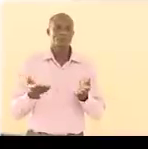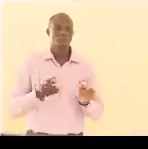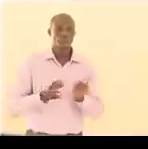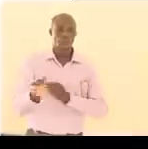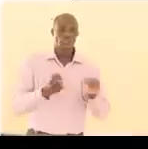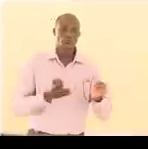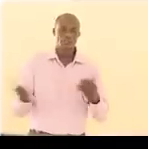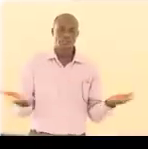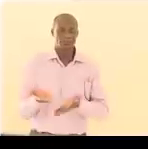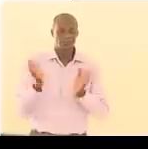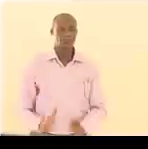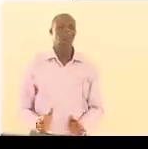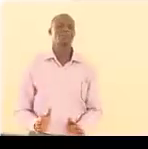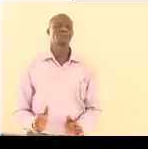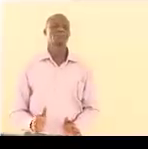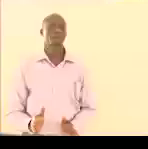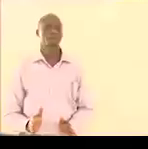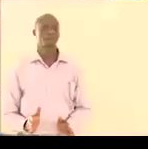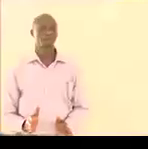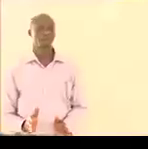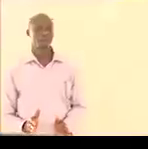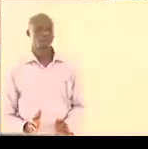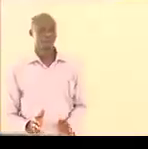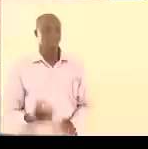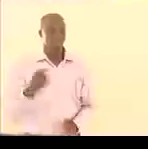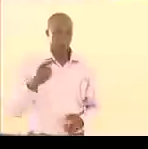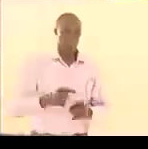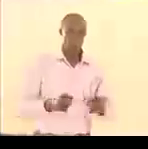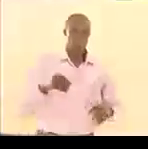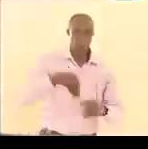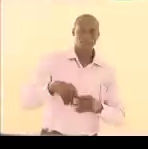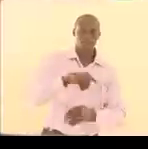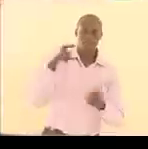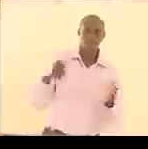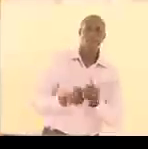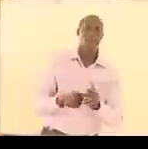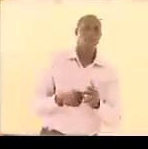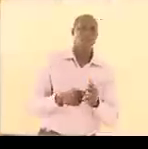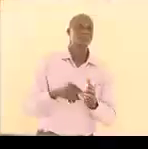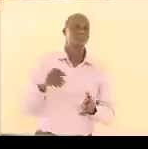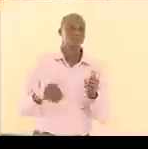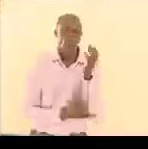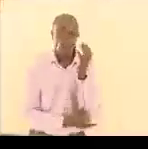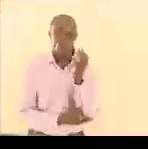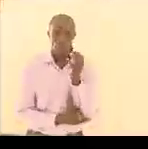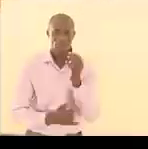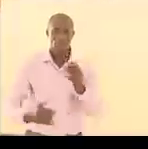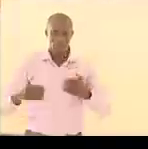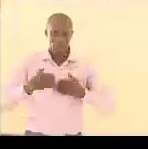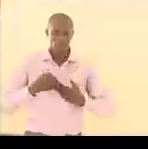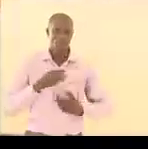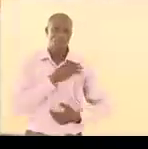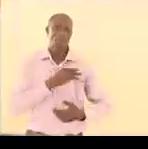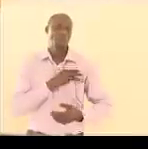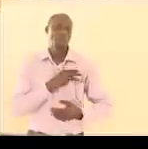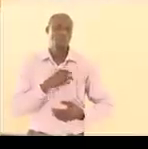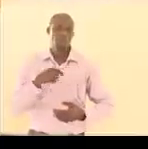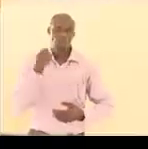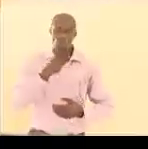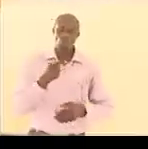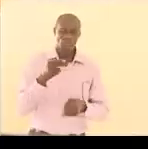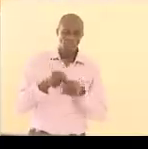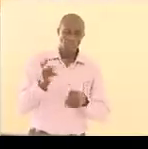defines the servant. Though in this country we have a lot of people who call themselves servants, like minister. Minister means servant. Who don't serve at